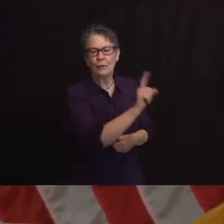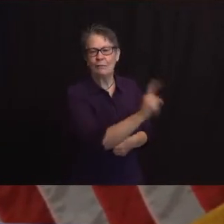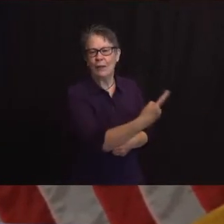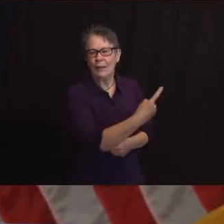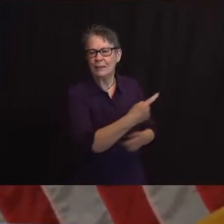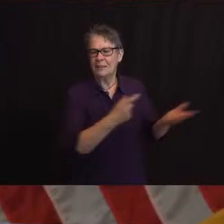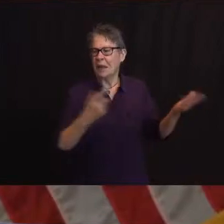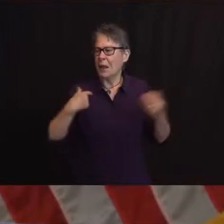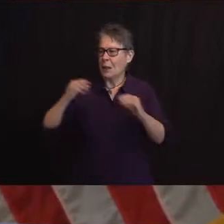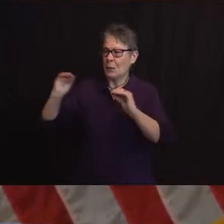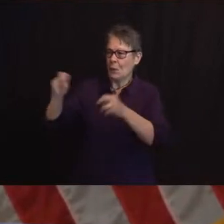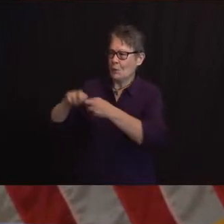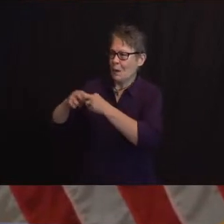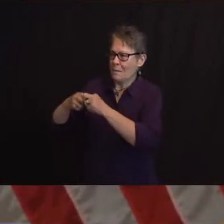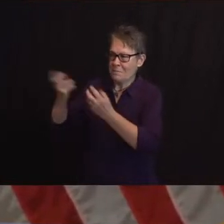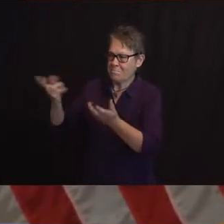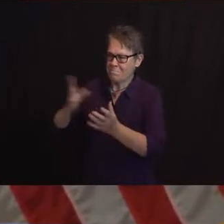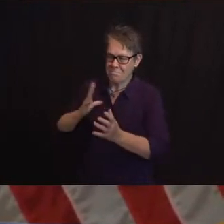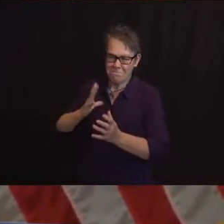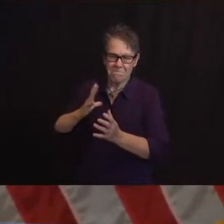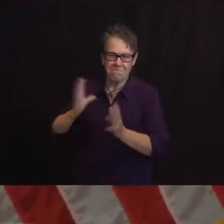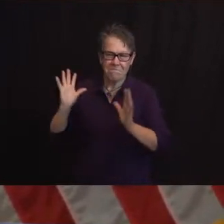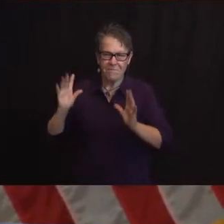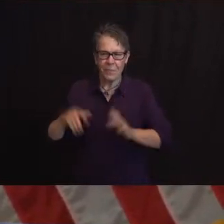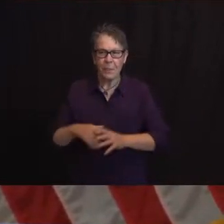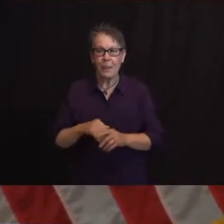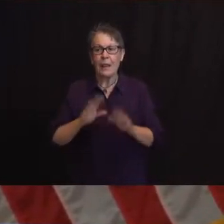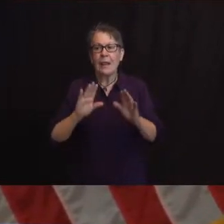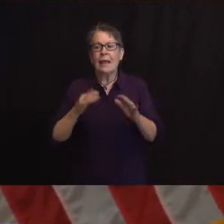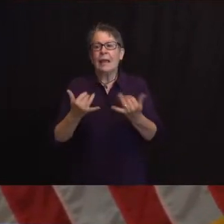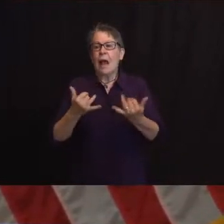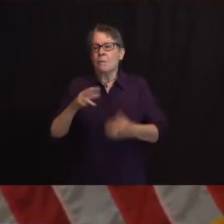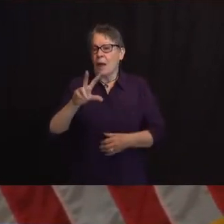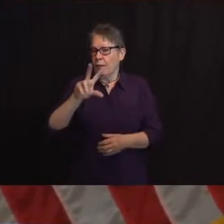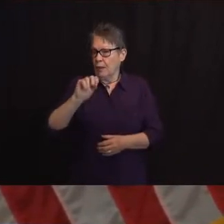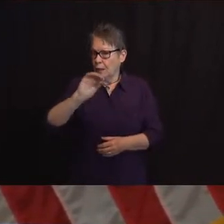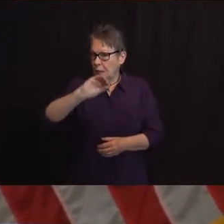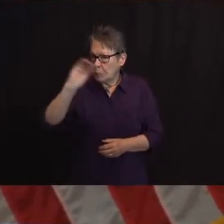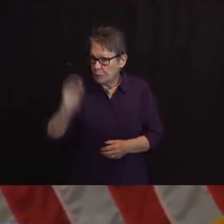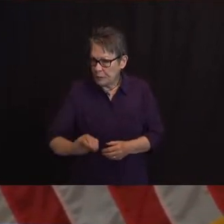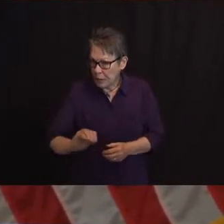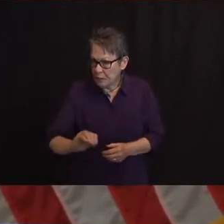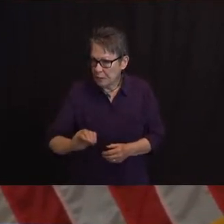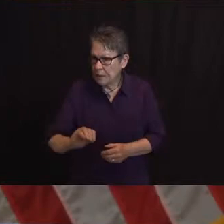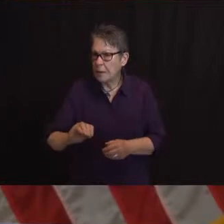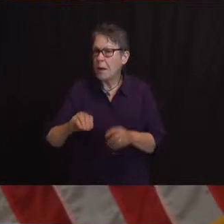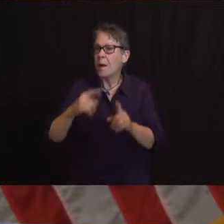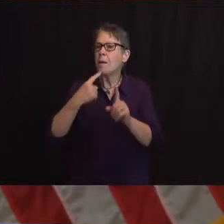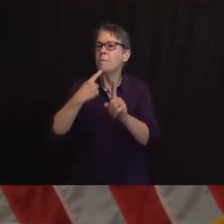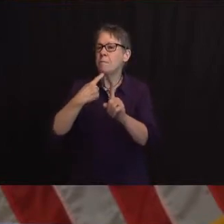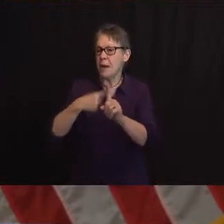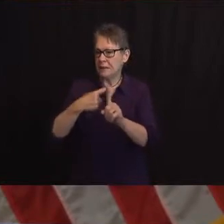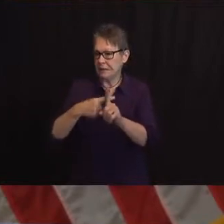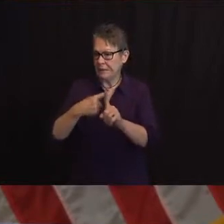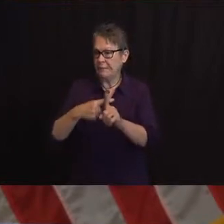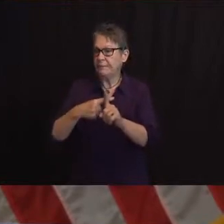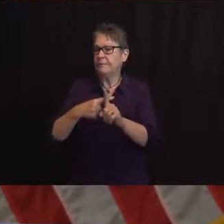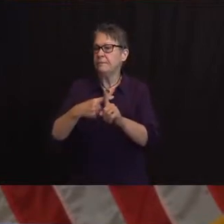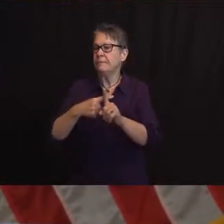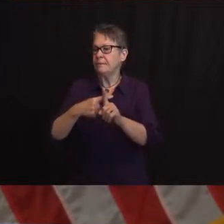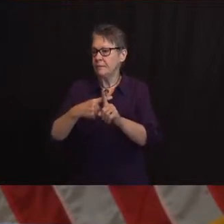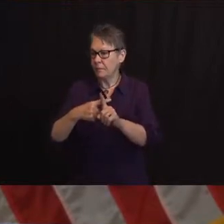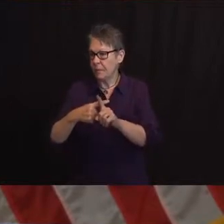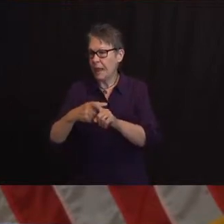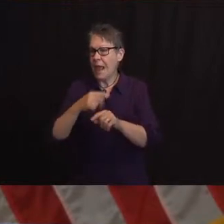So specifically right now, we're seeing about 30%, for example, of our cases in the 30 to